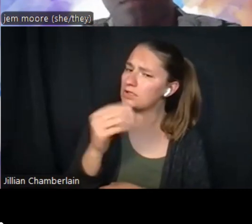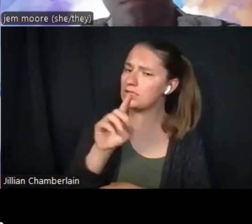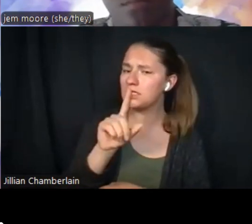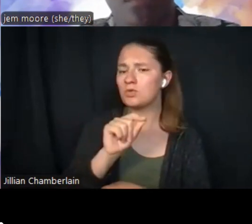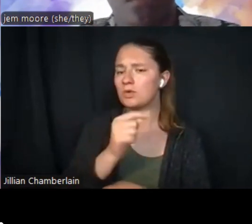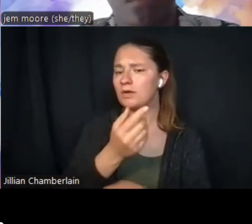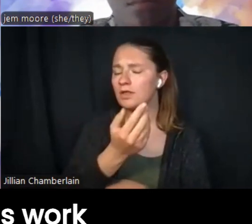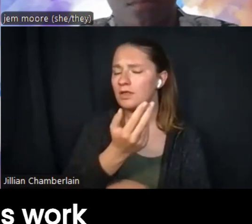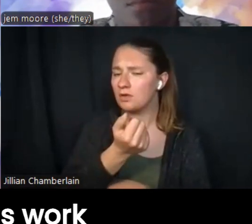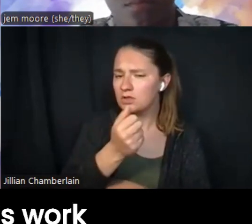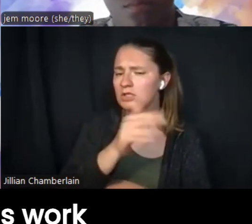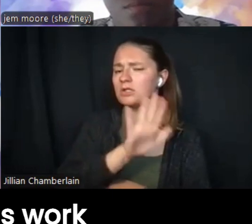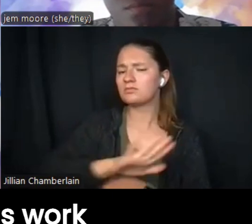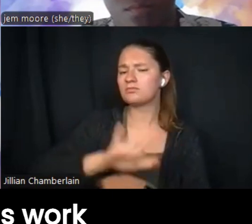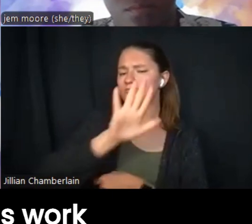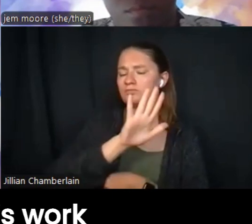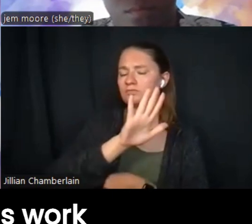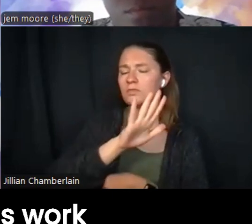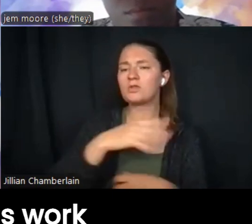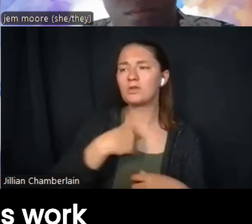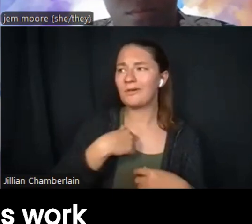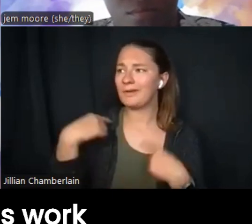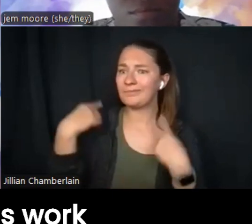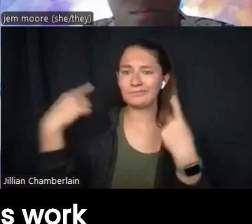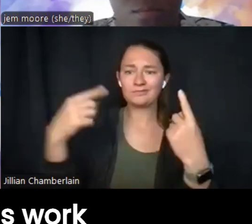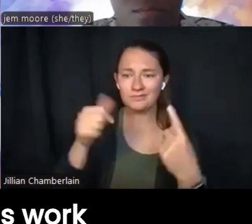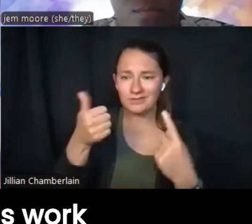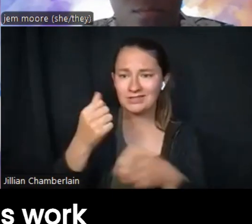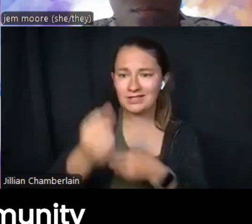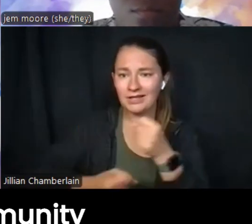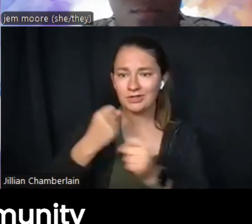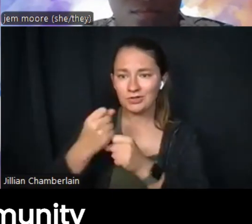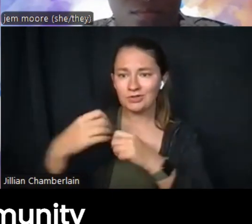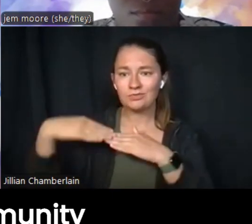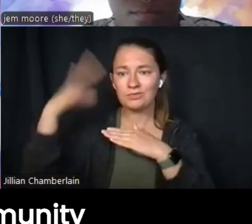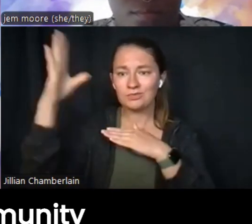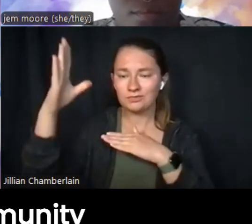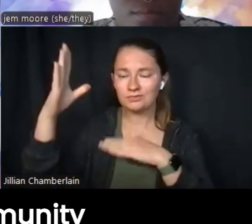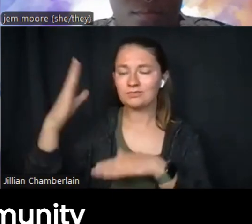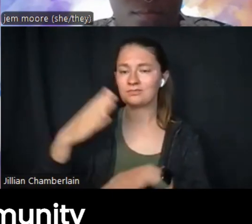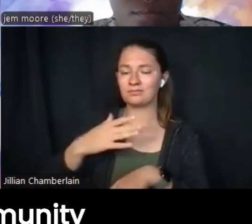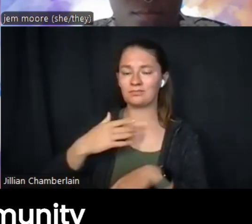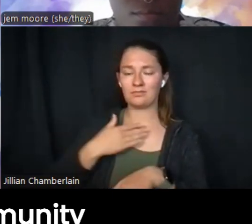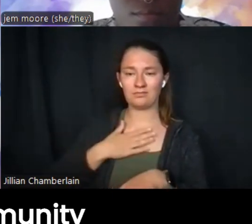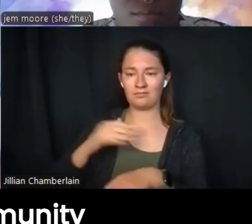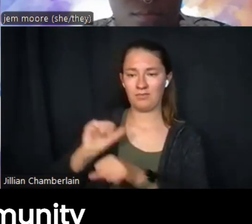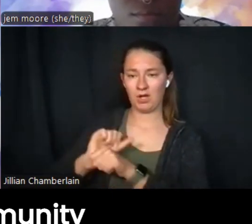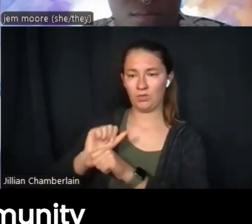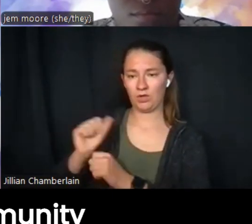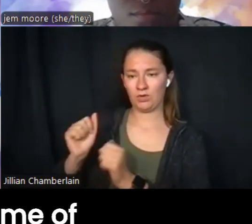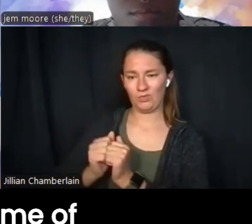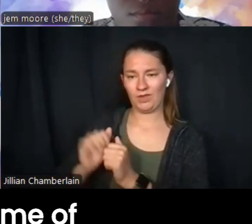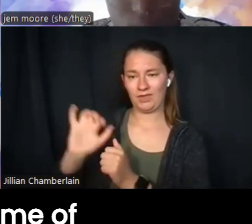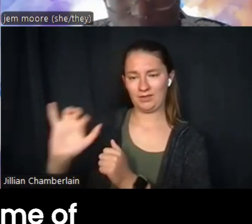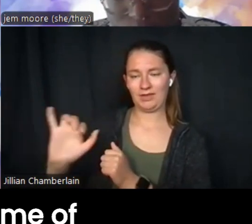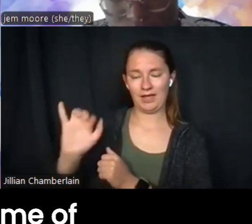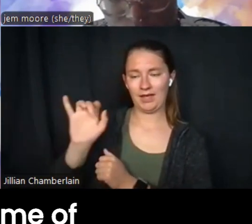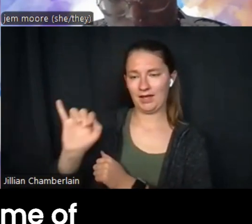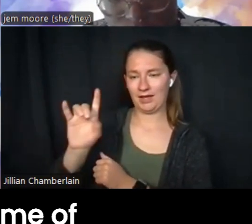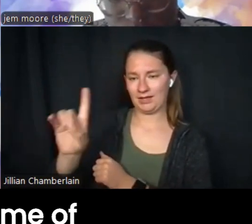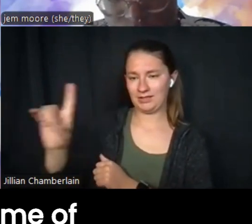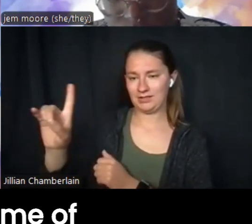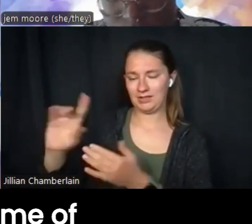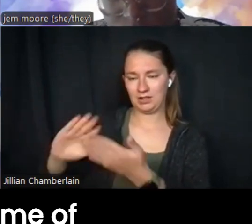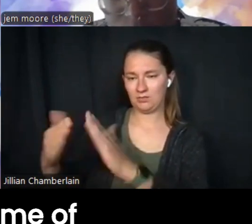that. And in the over 10 years I've been doing this work, the work that I've been doing with the IDD community and really embracing that as